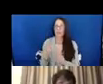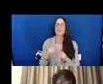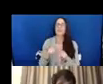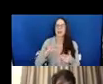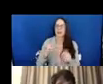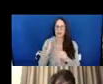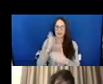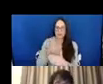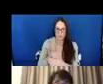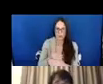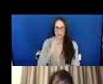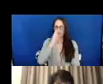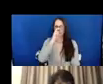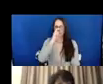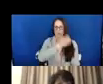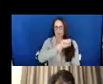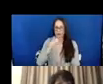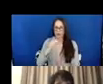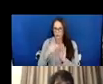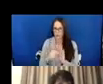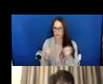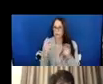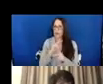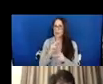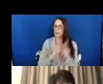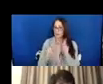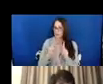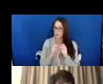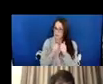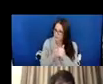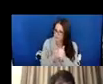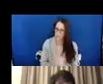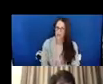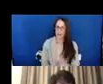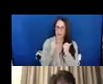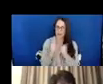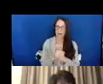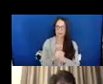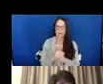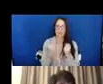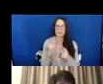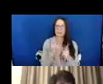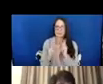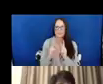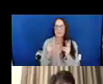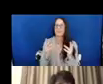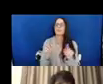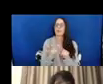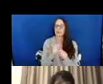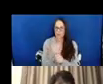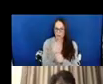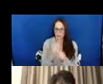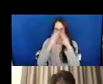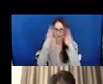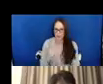social security rules that many participants live by. Many participants also used the housing benefit,